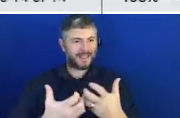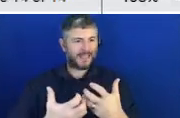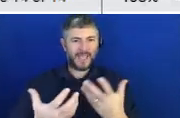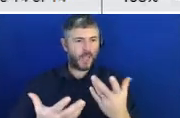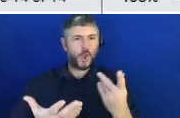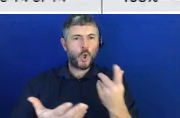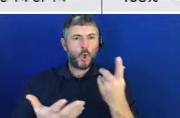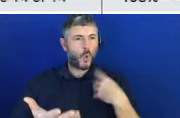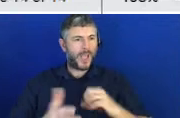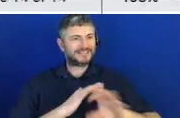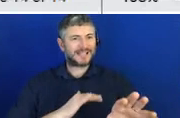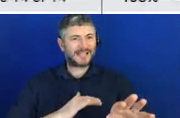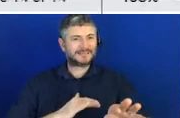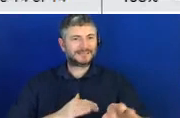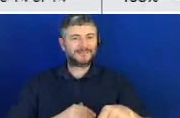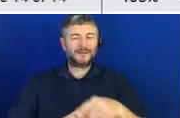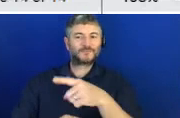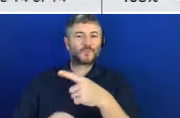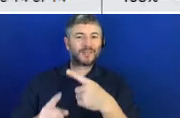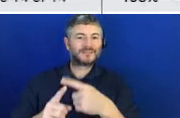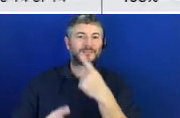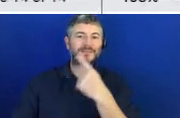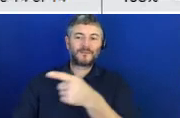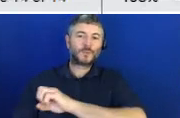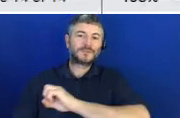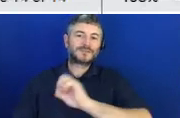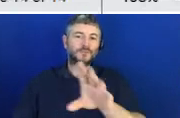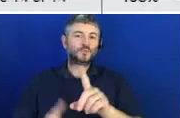Who would I send that research? If you sent it to Laura,